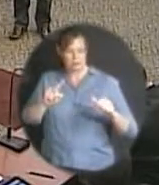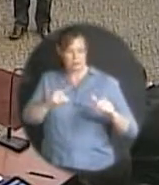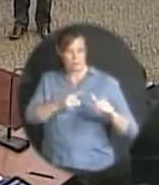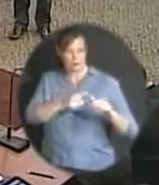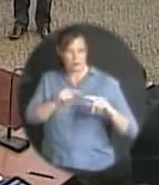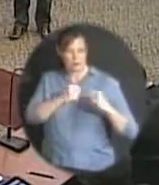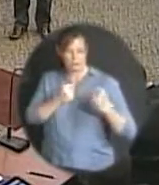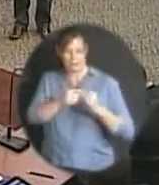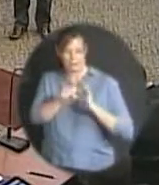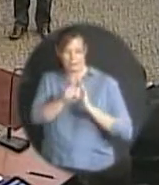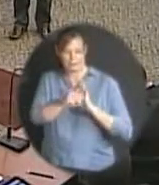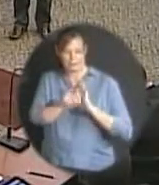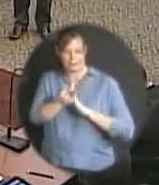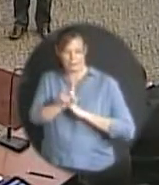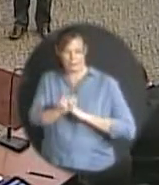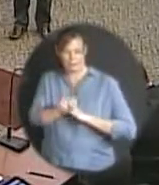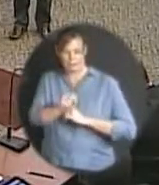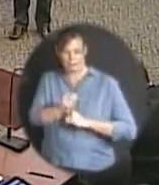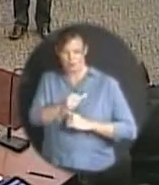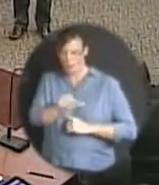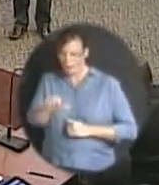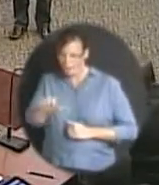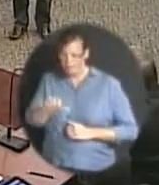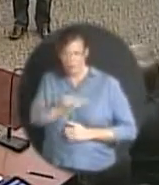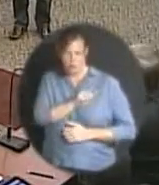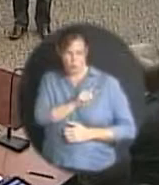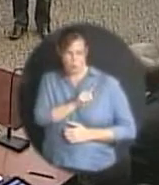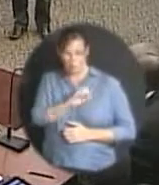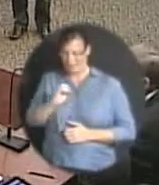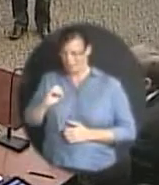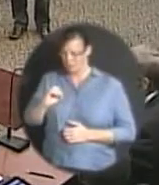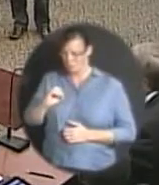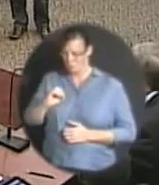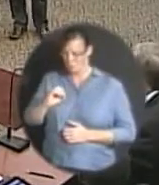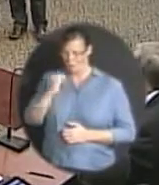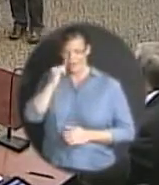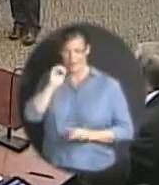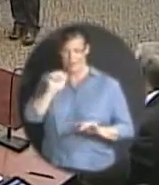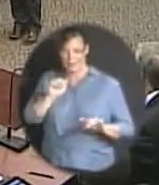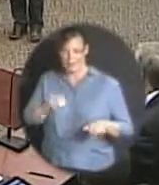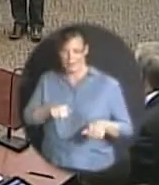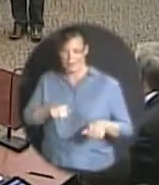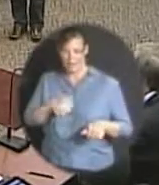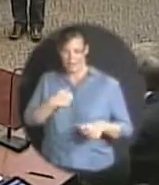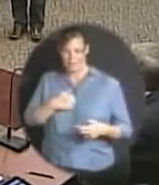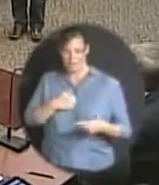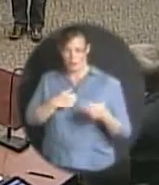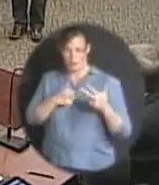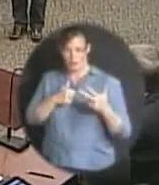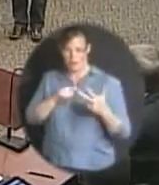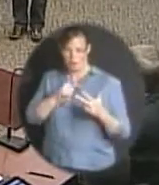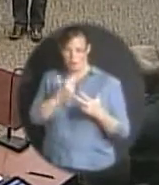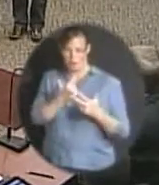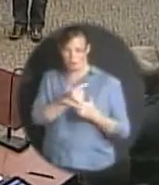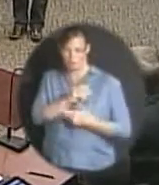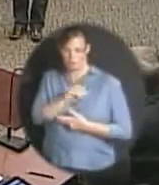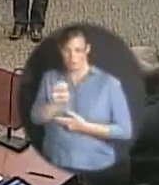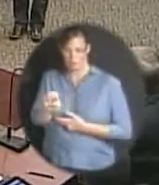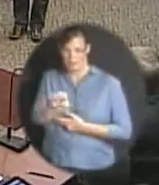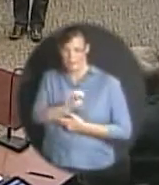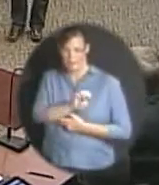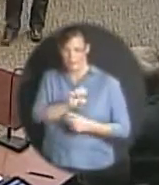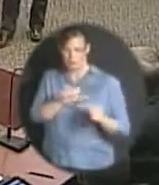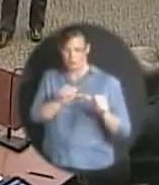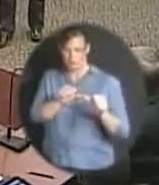team in the state of Kansas to ever go 21-0. And if I could, I have 3 graduates of Olathe East. They're